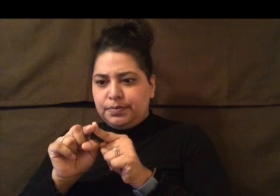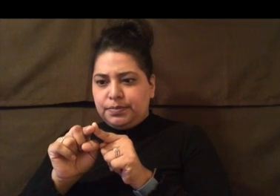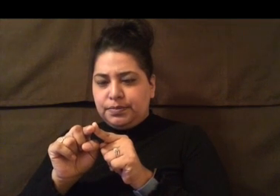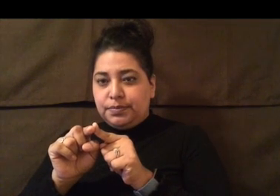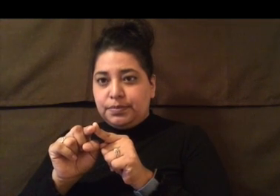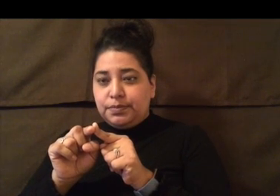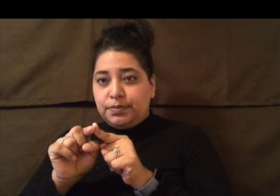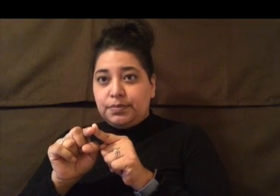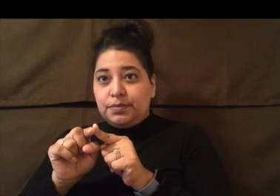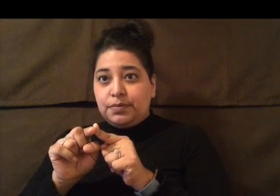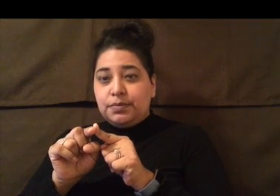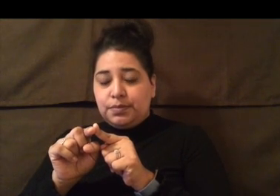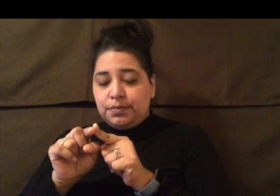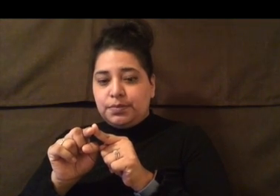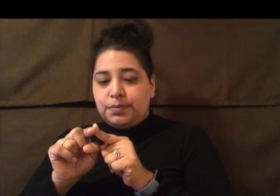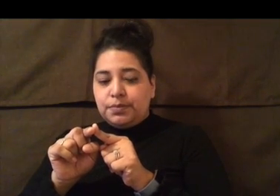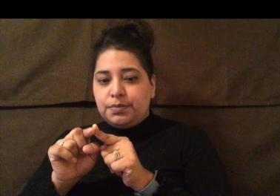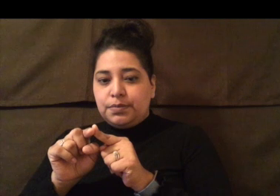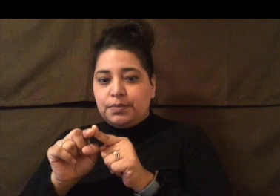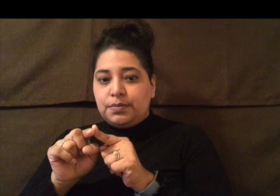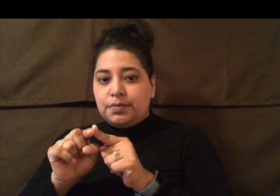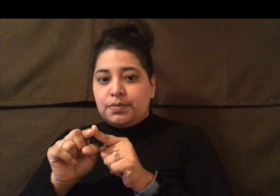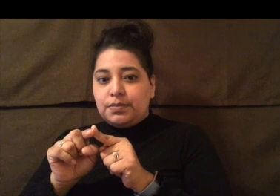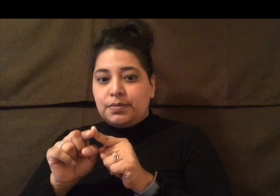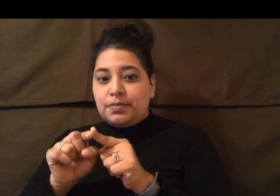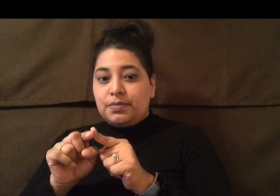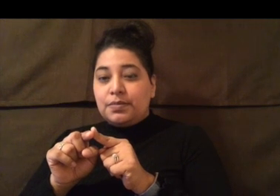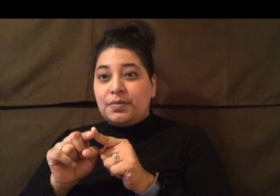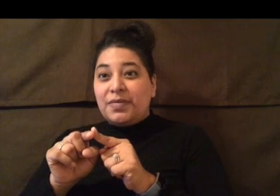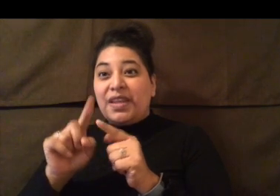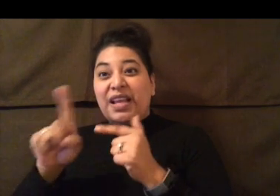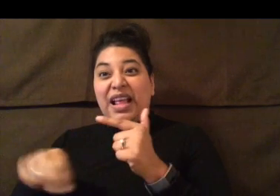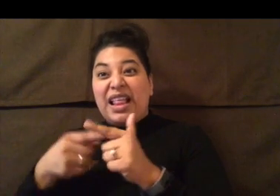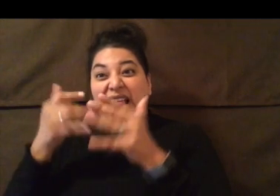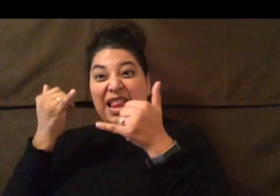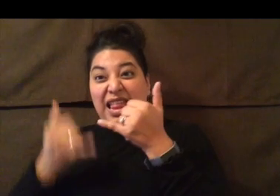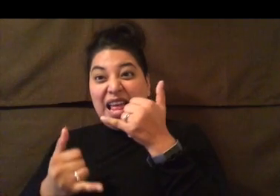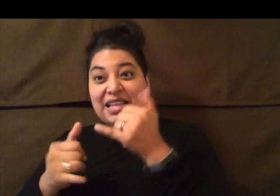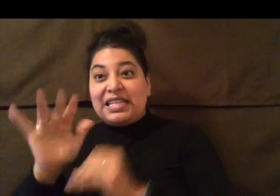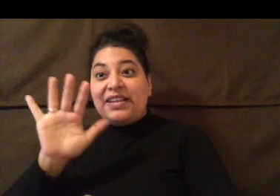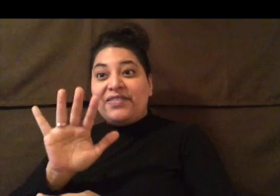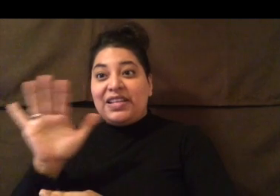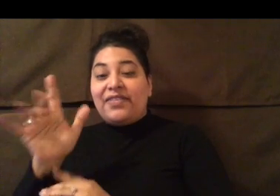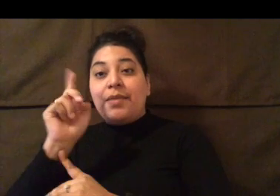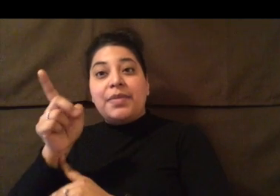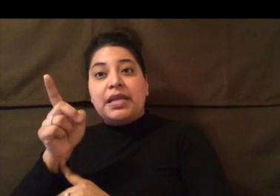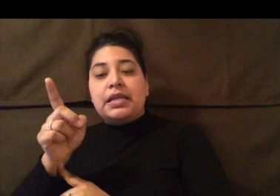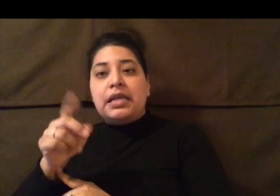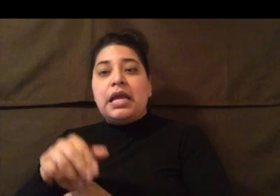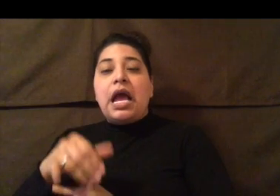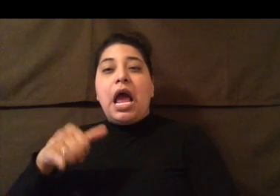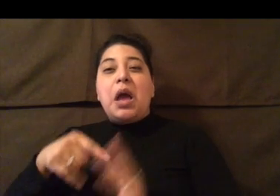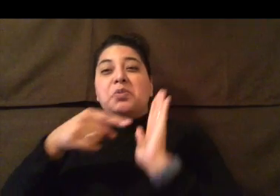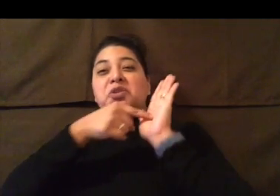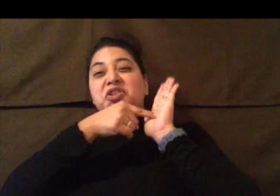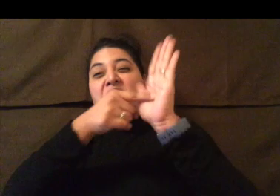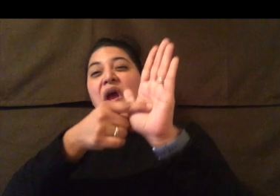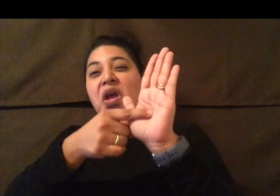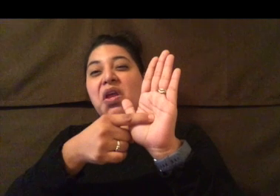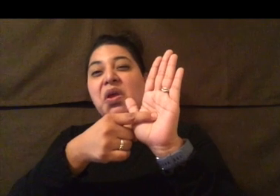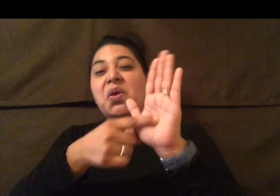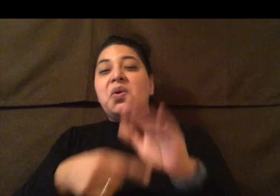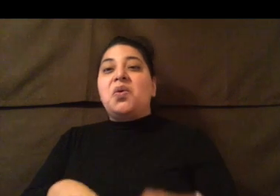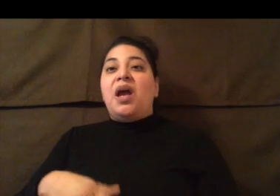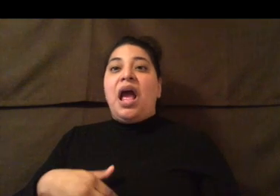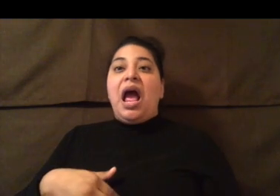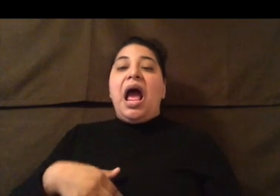Okay, so we have 30 minutes. And lastly, our 55 minutes. And I just highlighted it